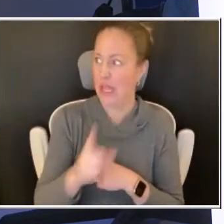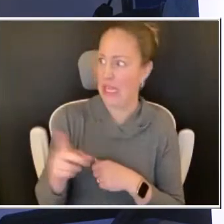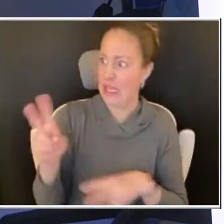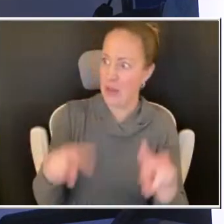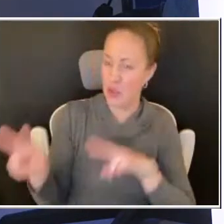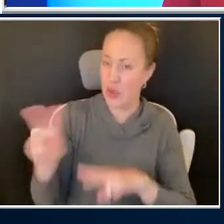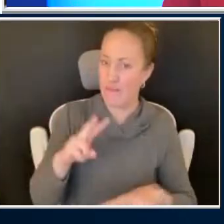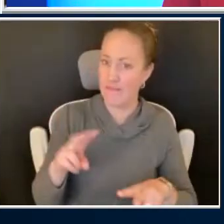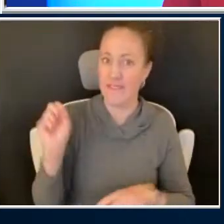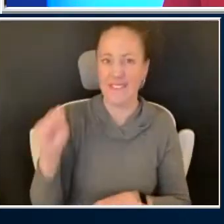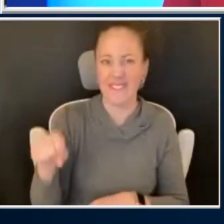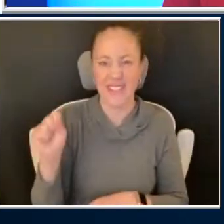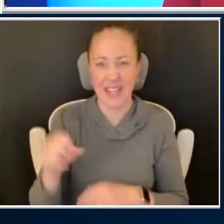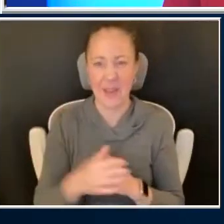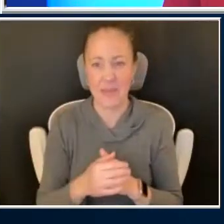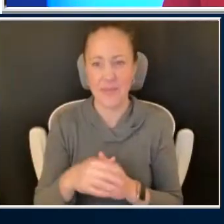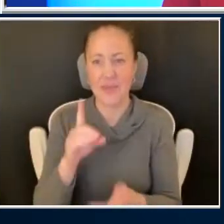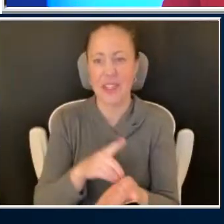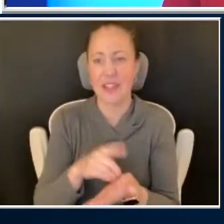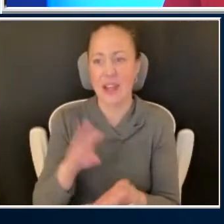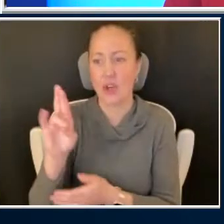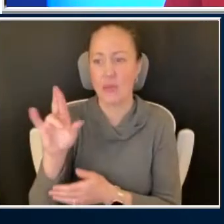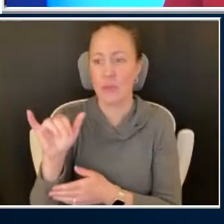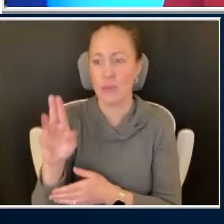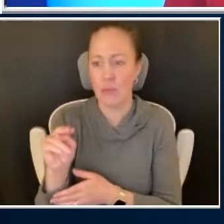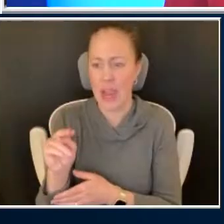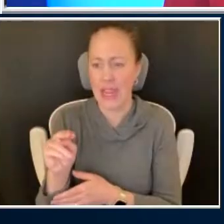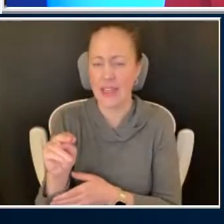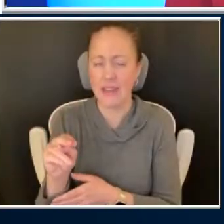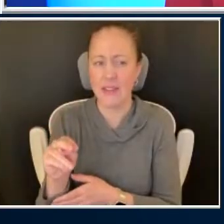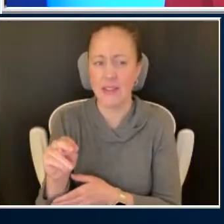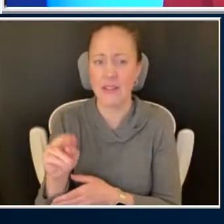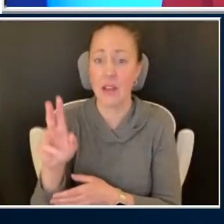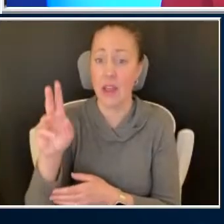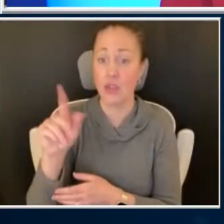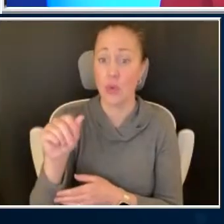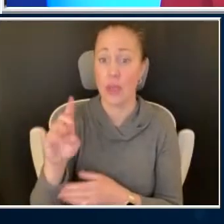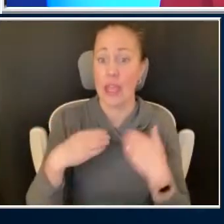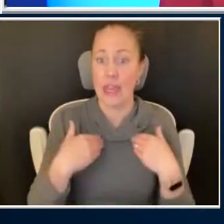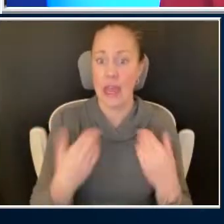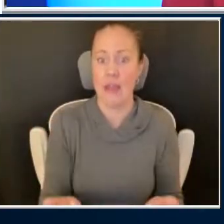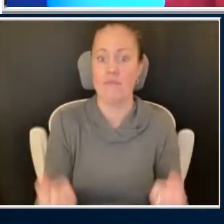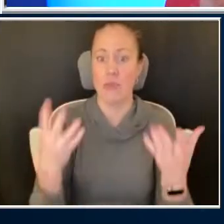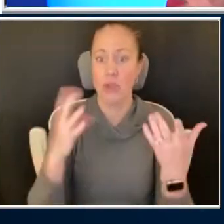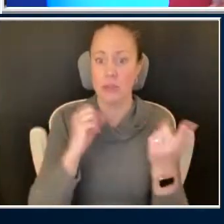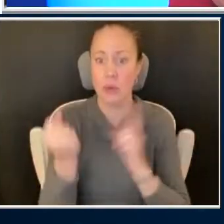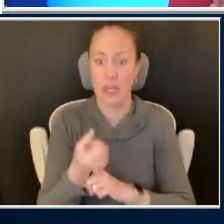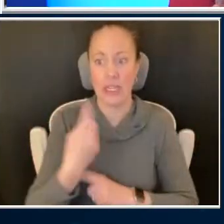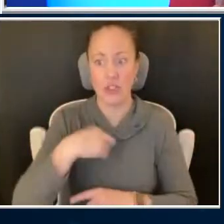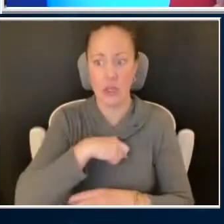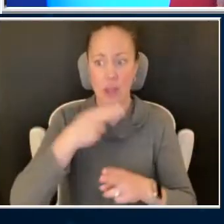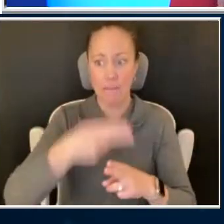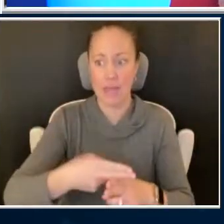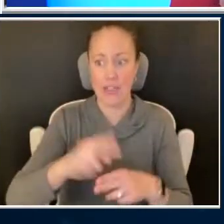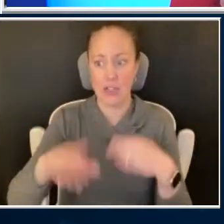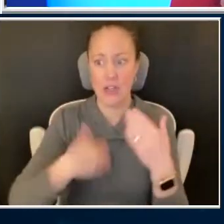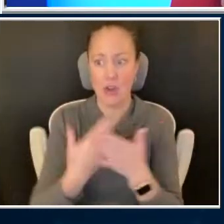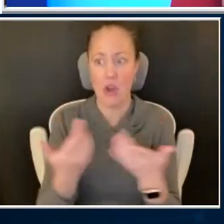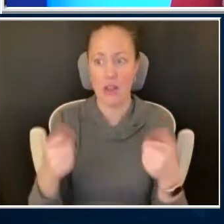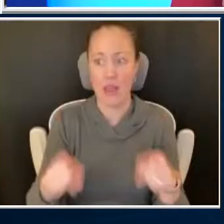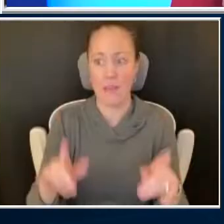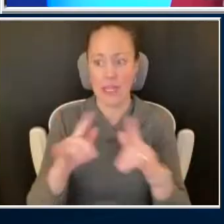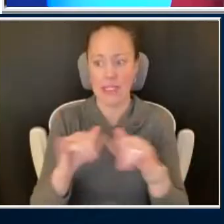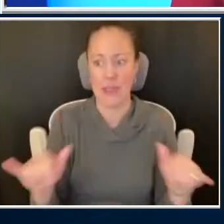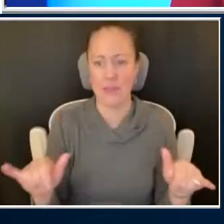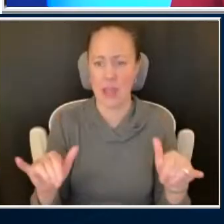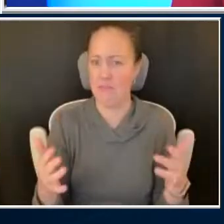I want to bring in Dr. Brian Vopat. Dr. Vopat, Kate had multiple conditions that we had mentioned going on kind of all at the same time. How unusual is